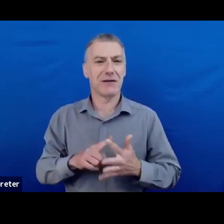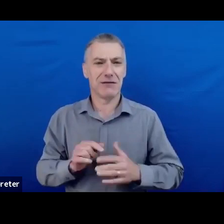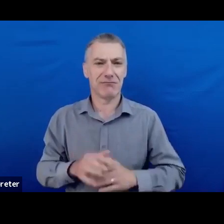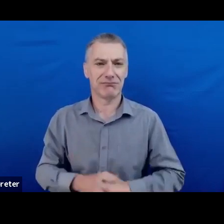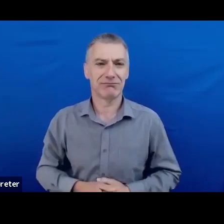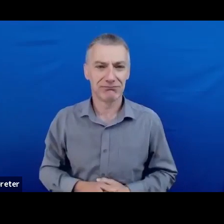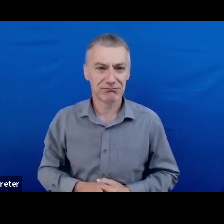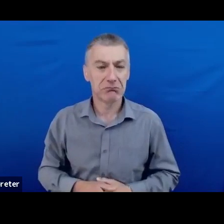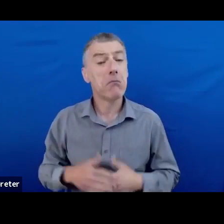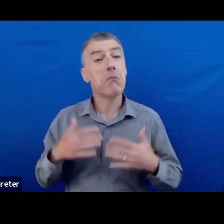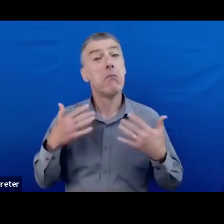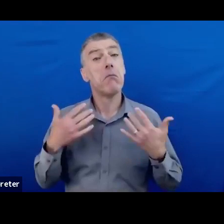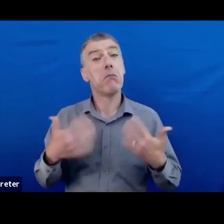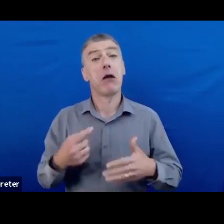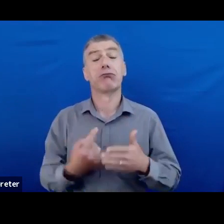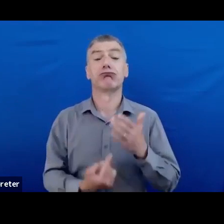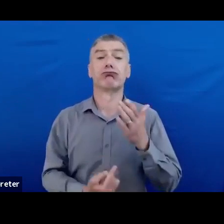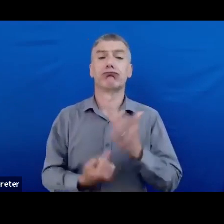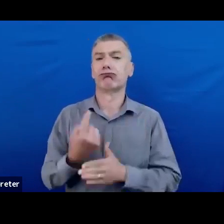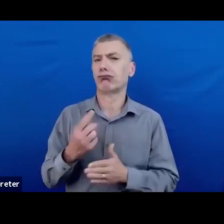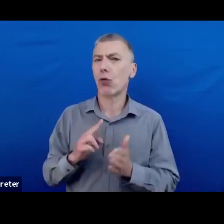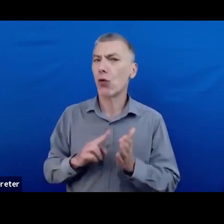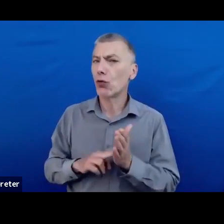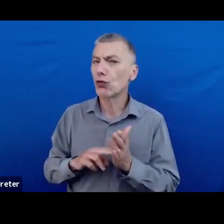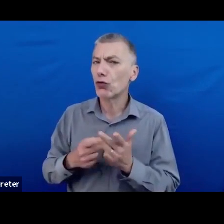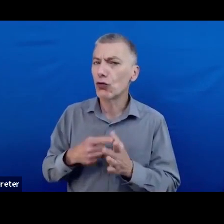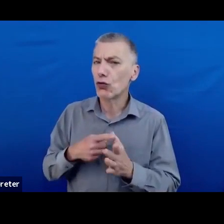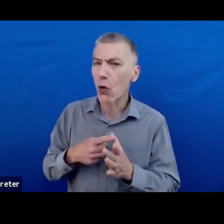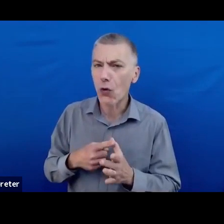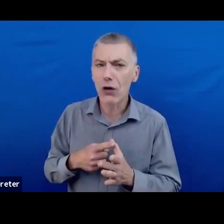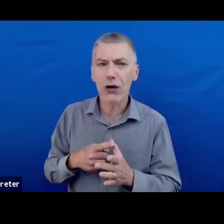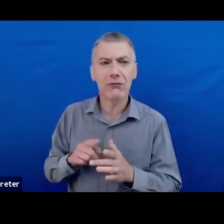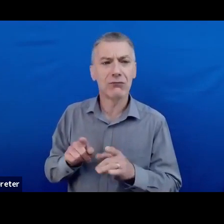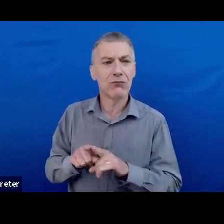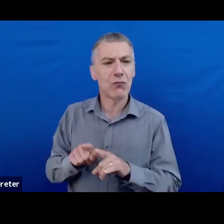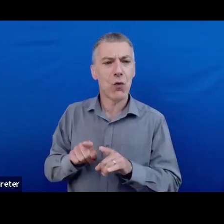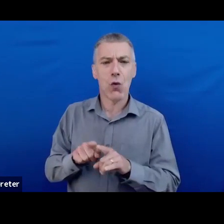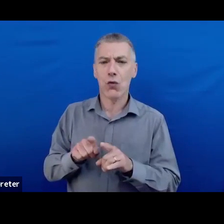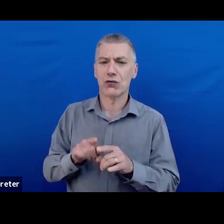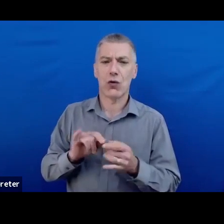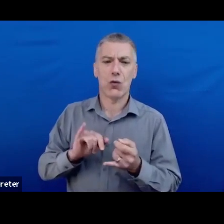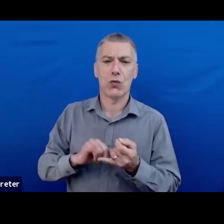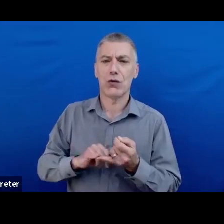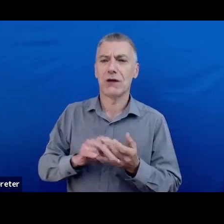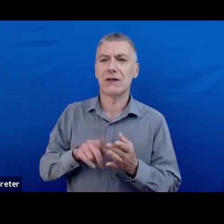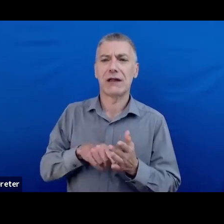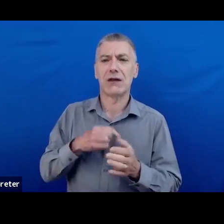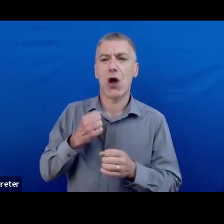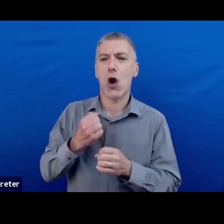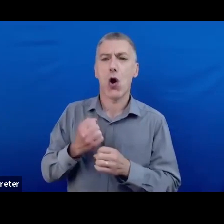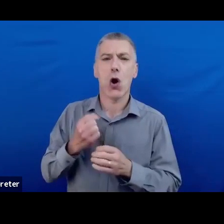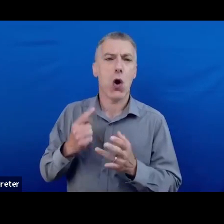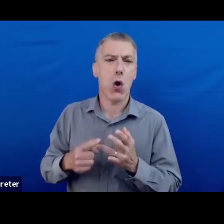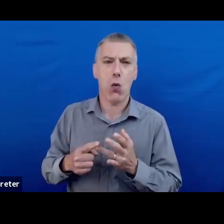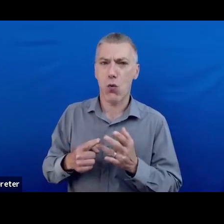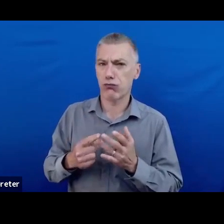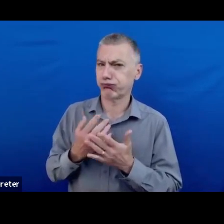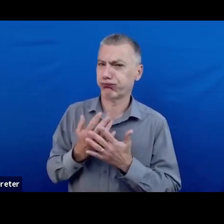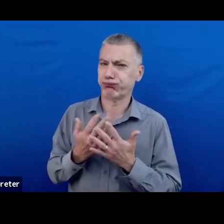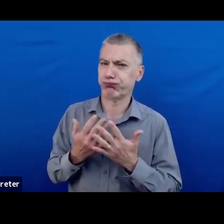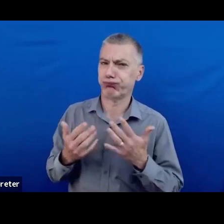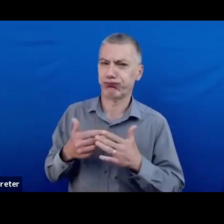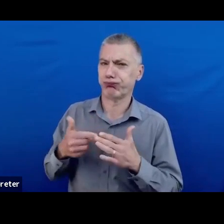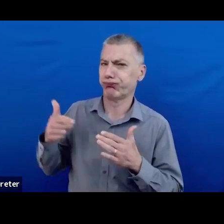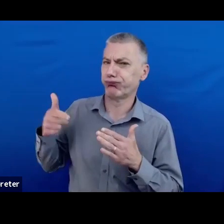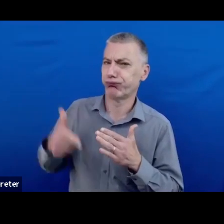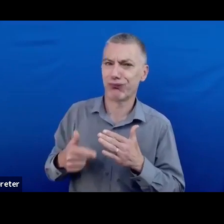We heard from Nora and from Santiago two very thorough presentations with lots of facts and lots of data and